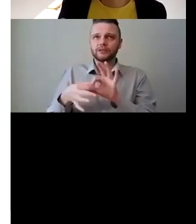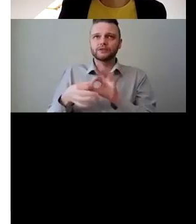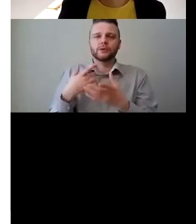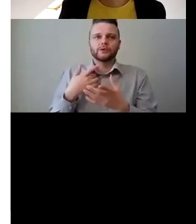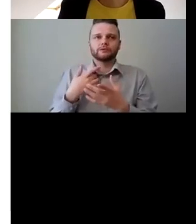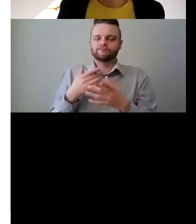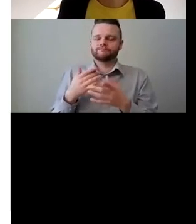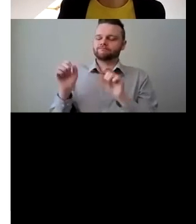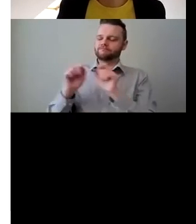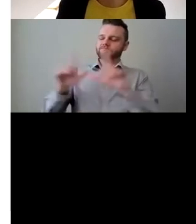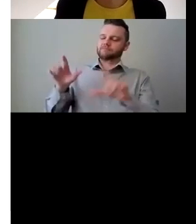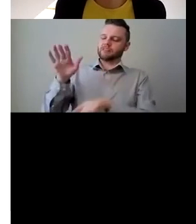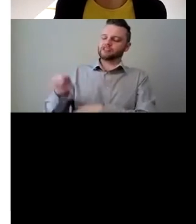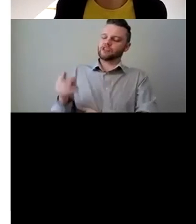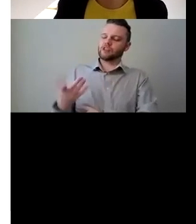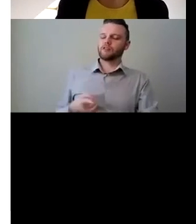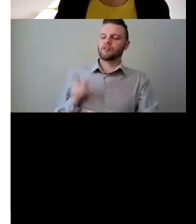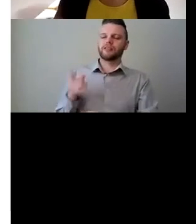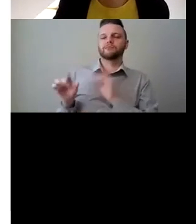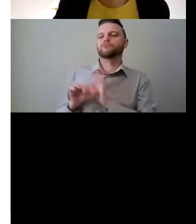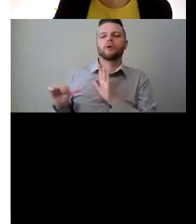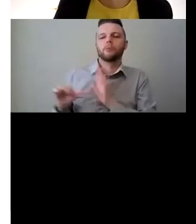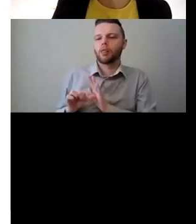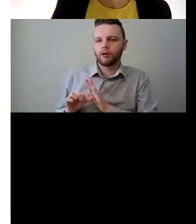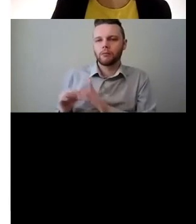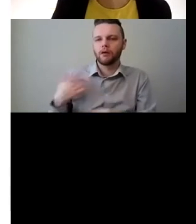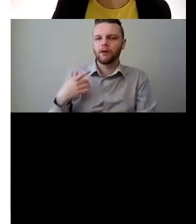the child as someone who's problematic or who should be put in